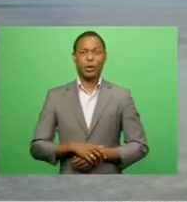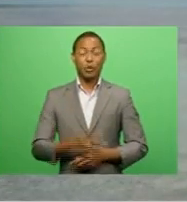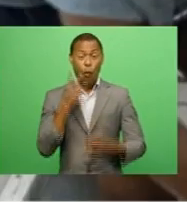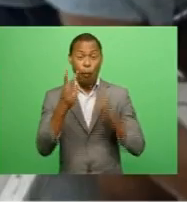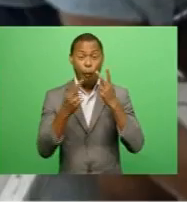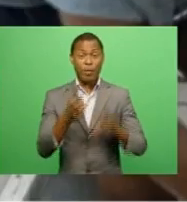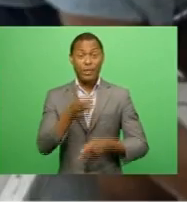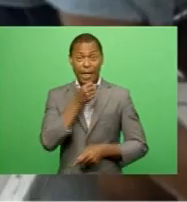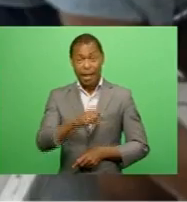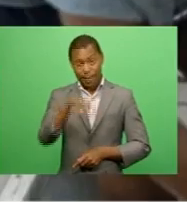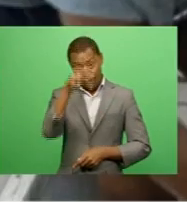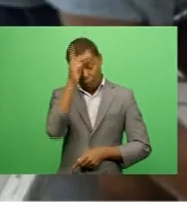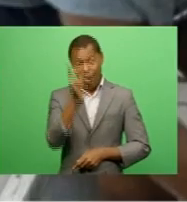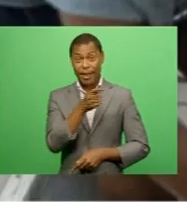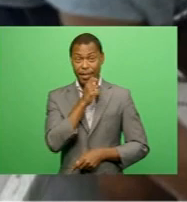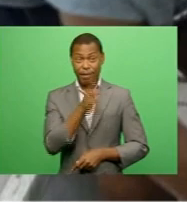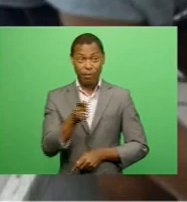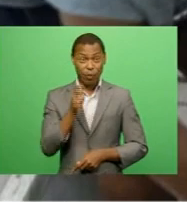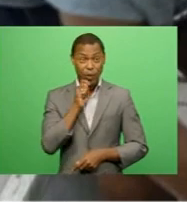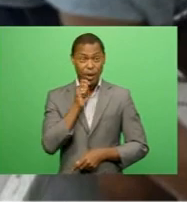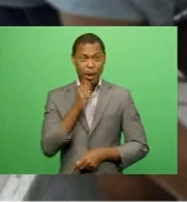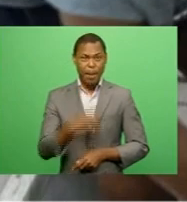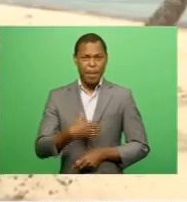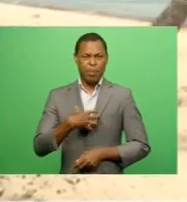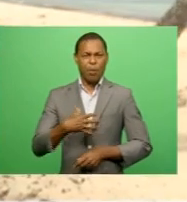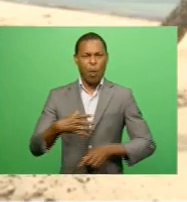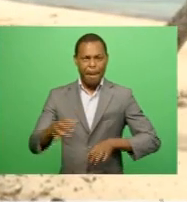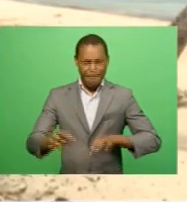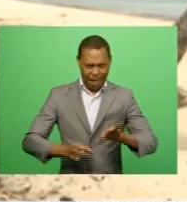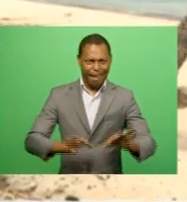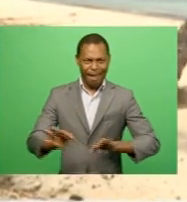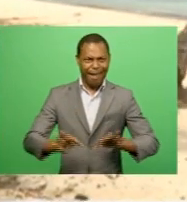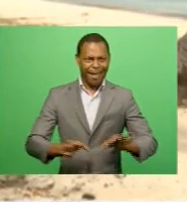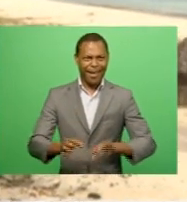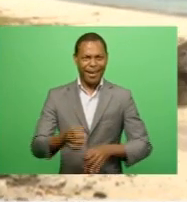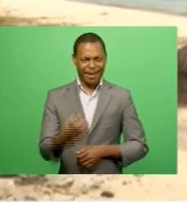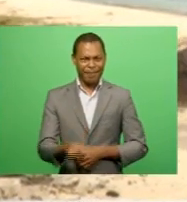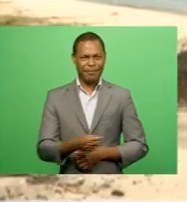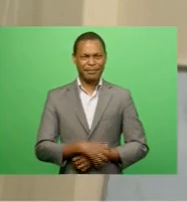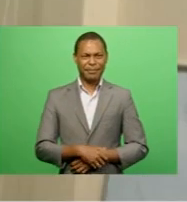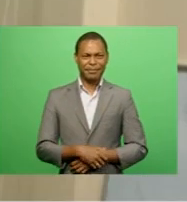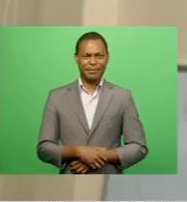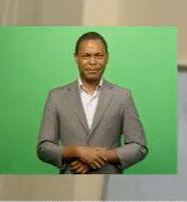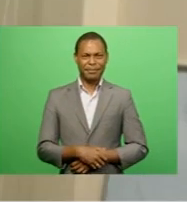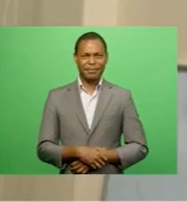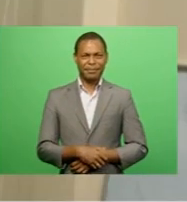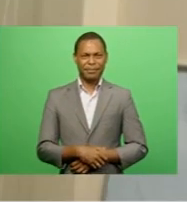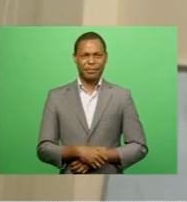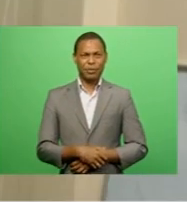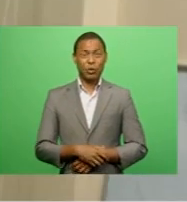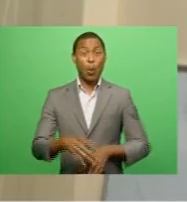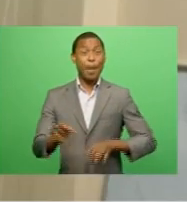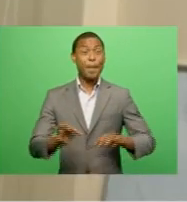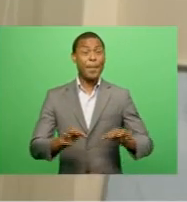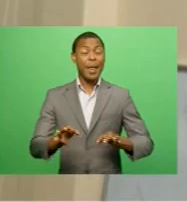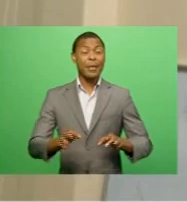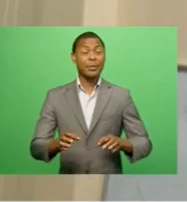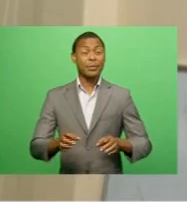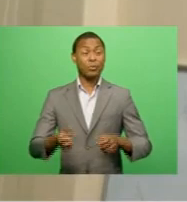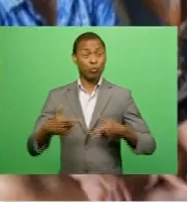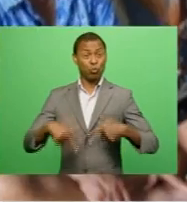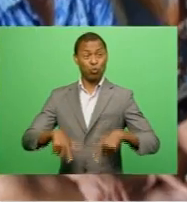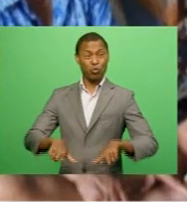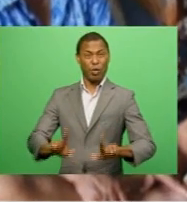Taviuni in recent weeks, but there is more planned engagements. We are also planning a trip to Namuka area